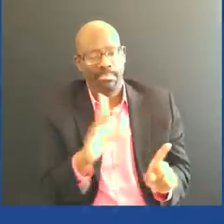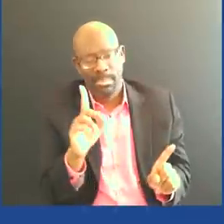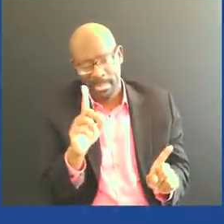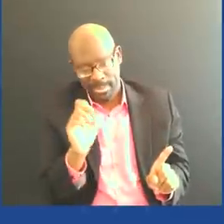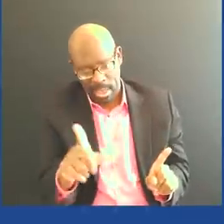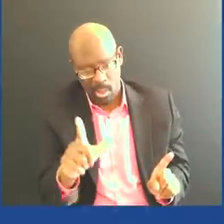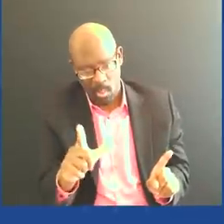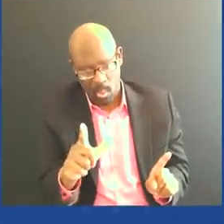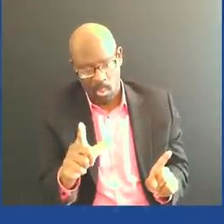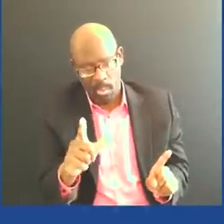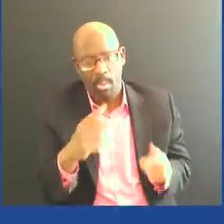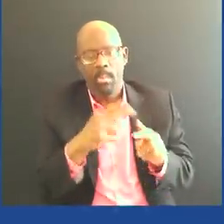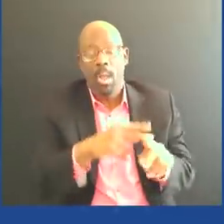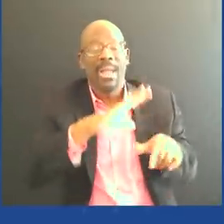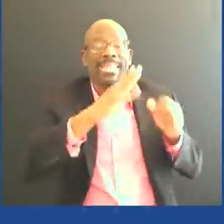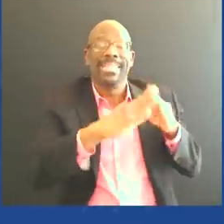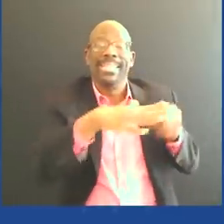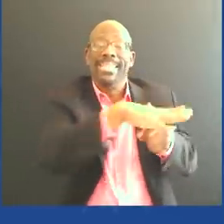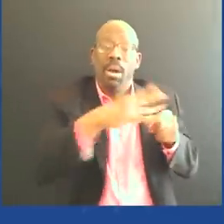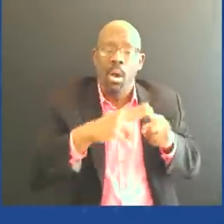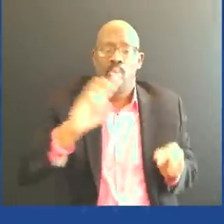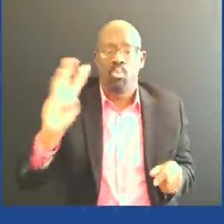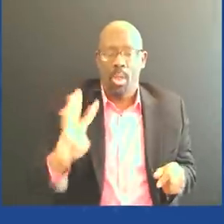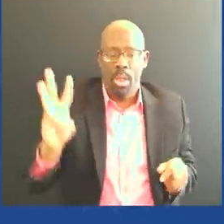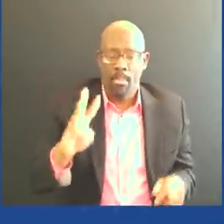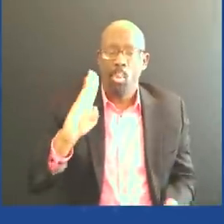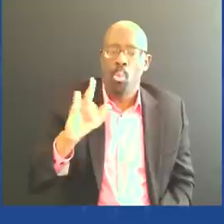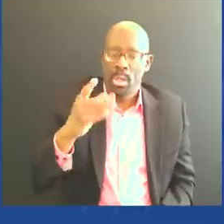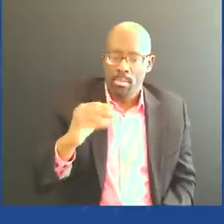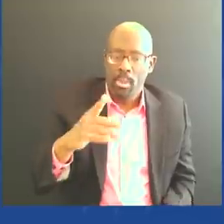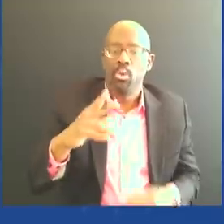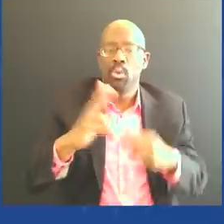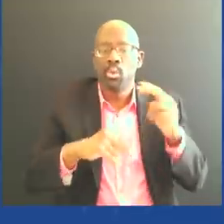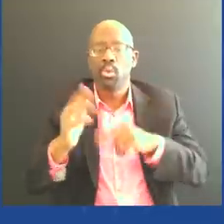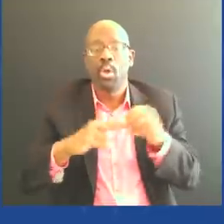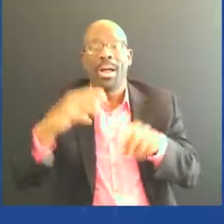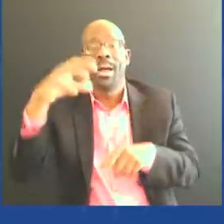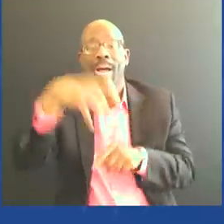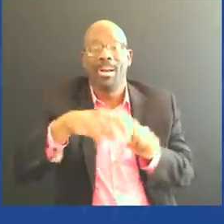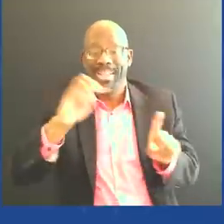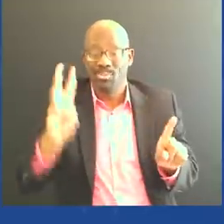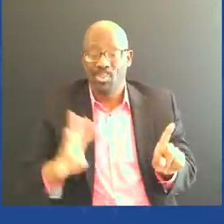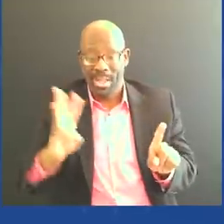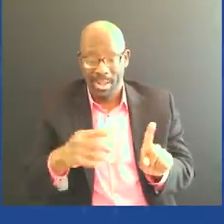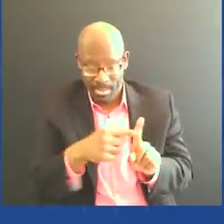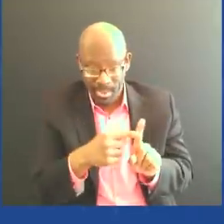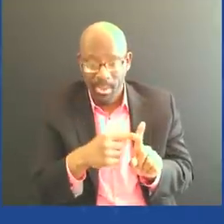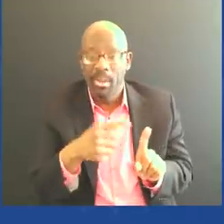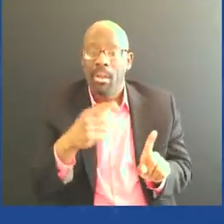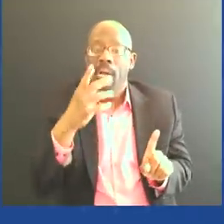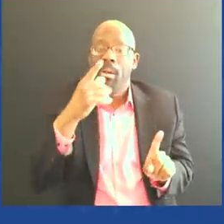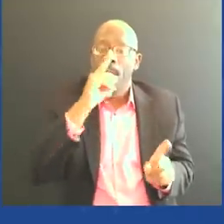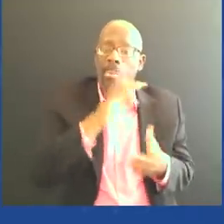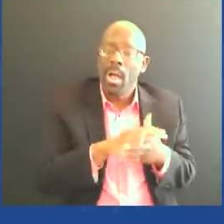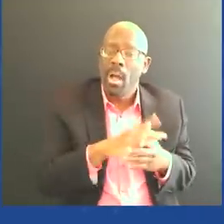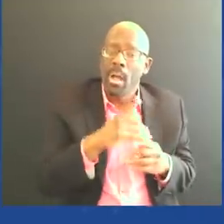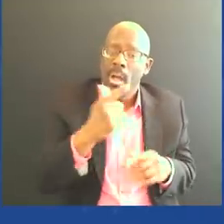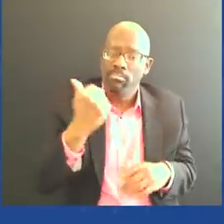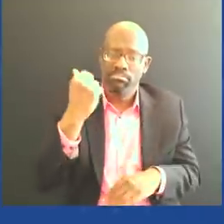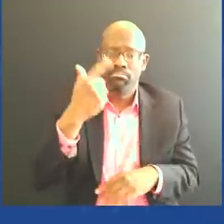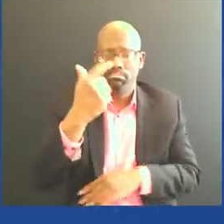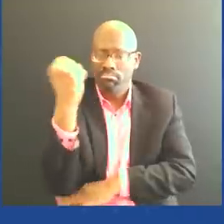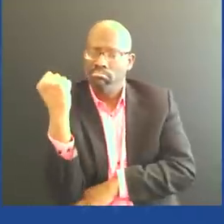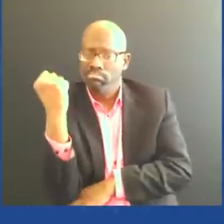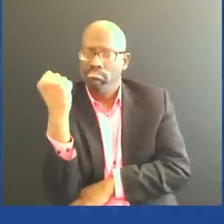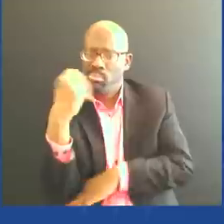in Wilmington, in the colony, is believed to be the longest-serving church, continuously serving church in North America. And there are